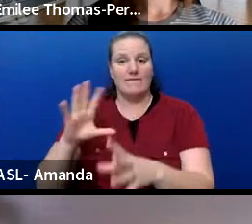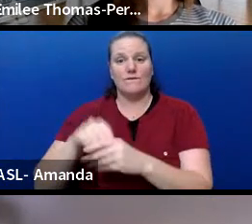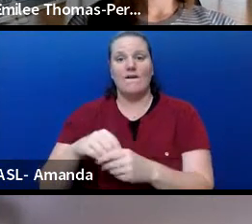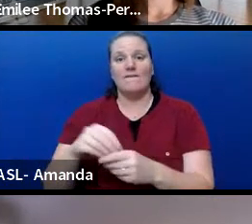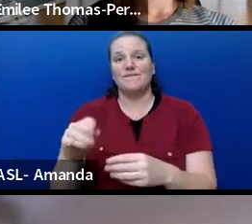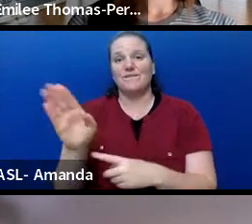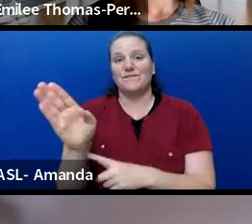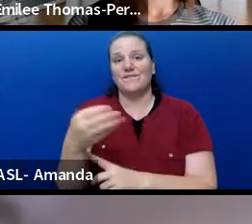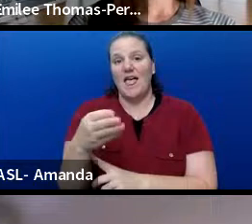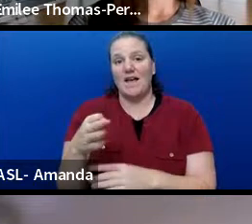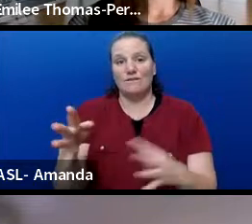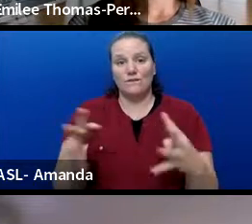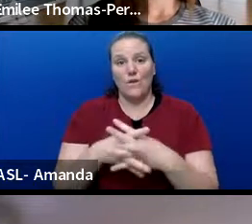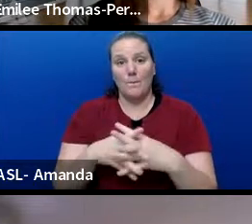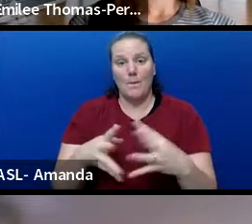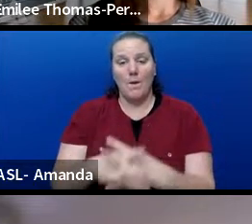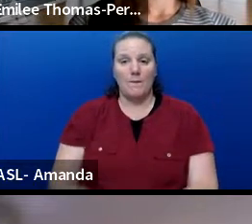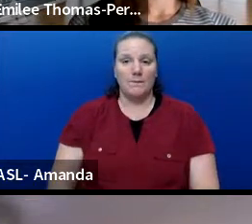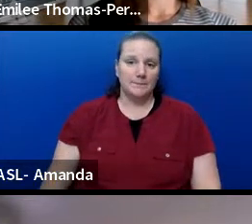football.